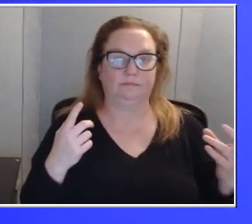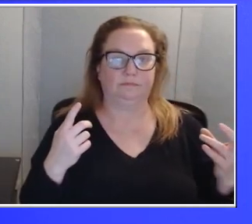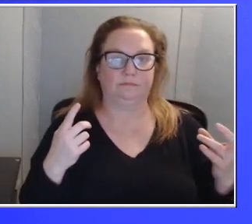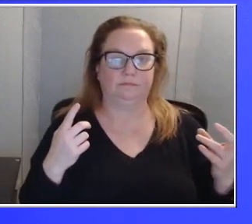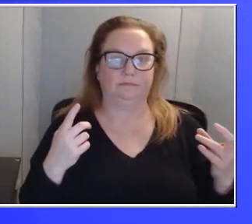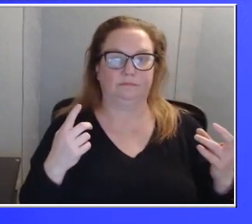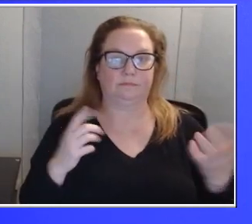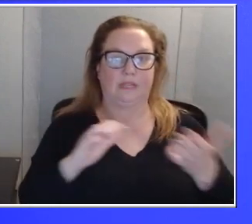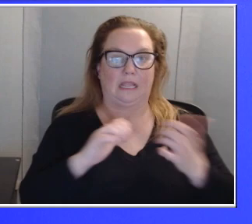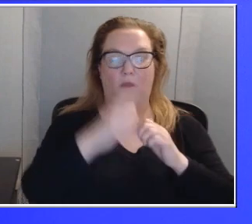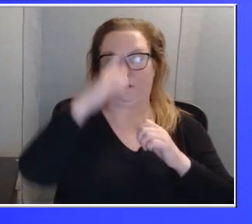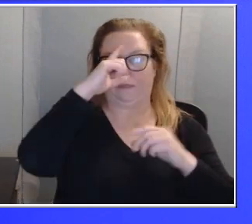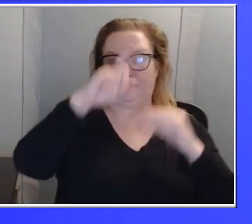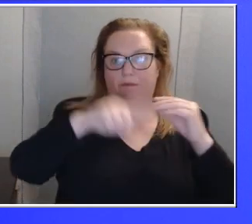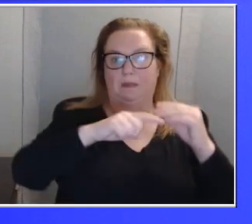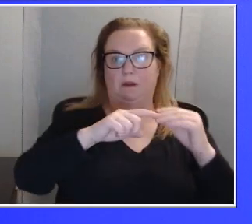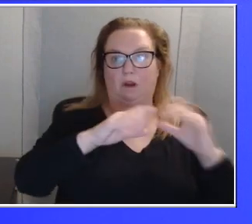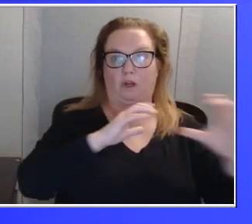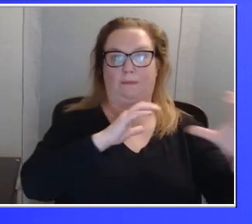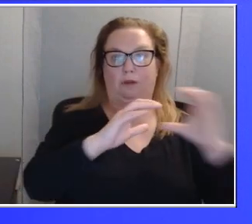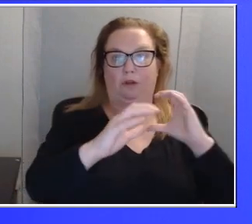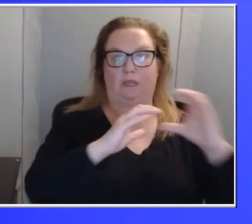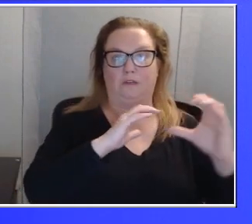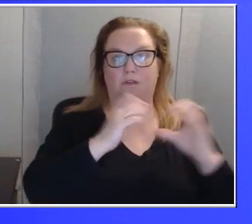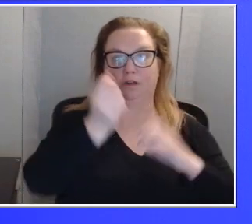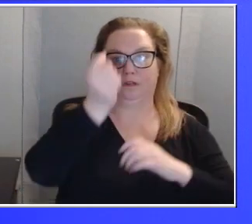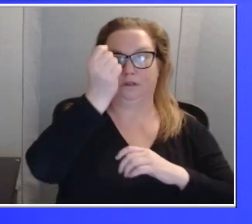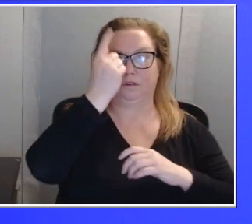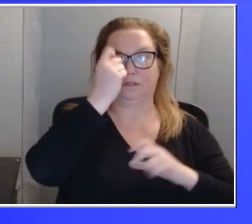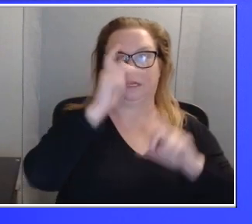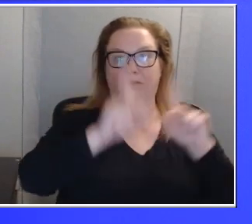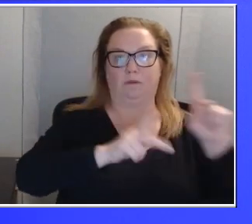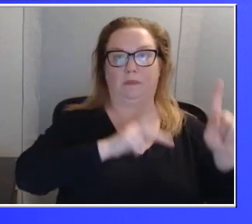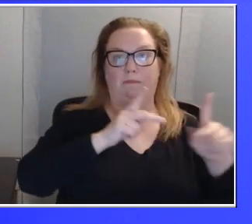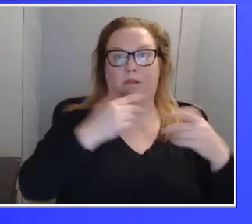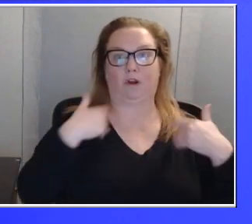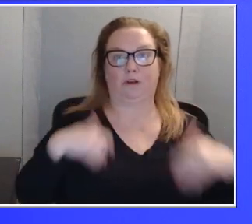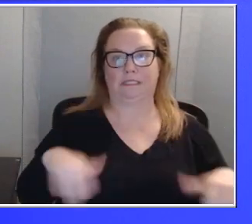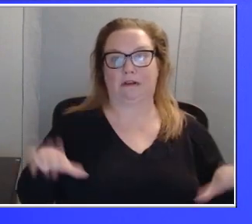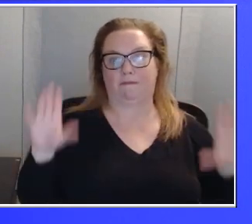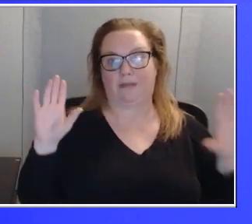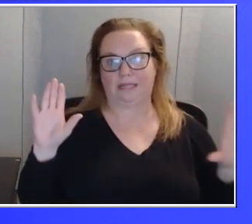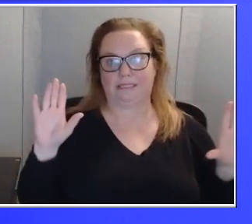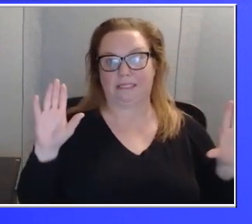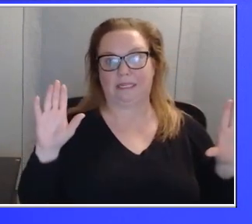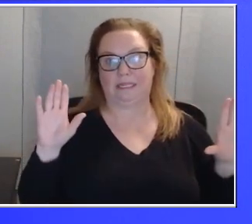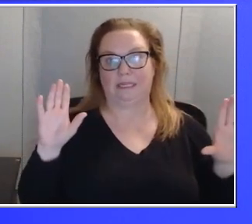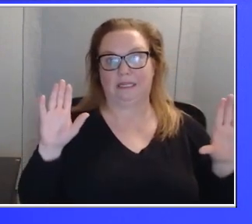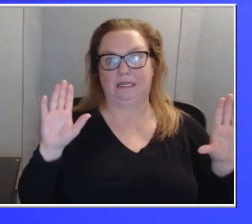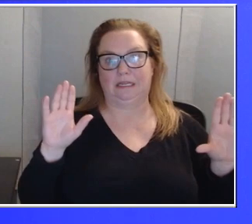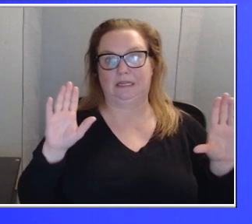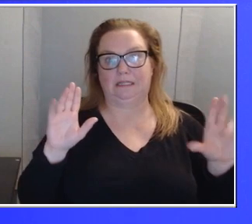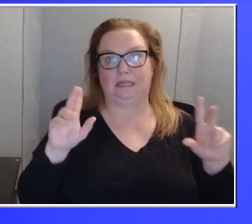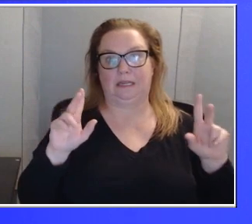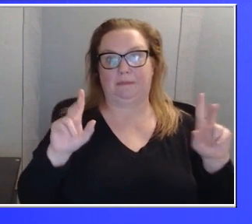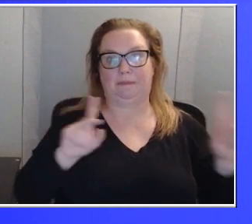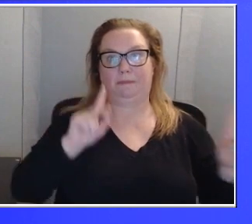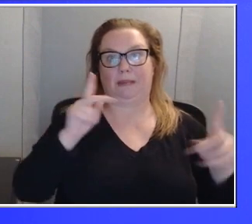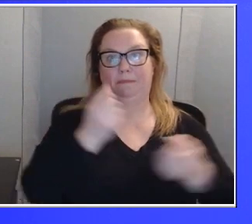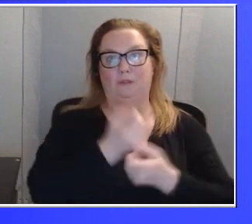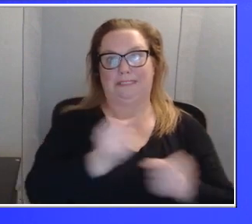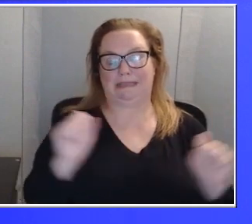how we think about our communication and understanding what people are sacrificing in order to keep our population physically